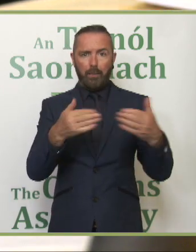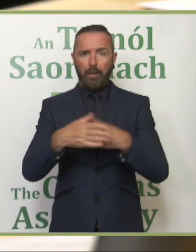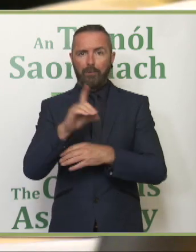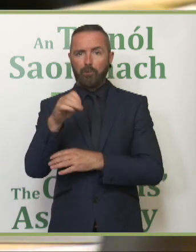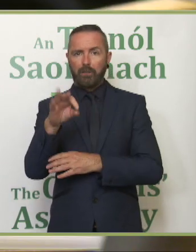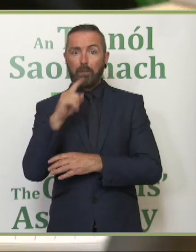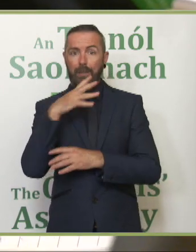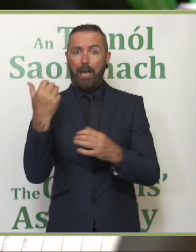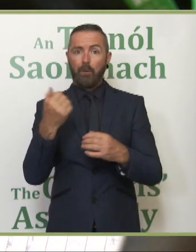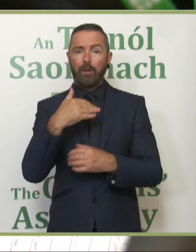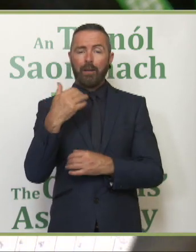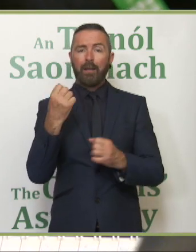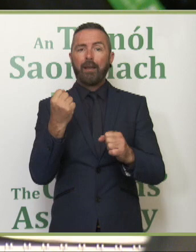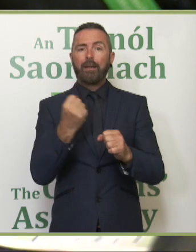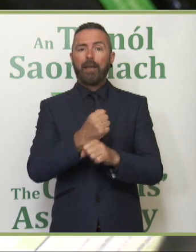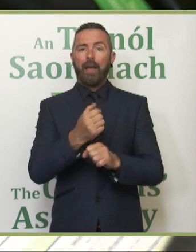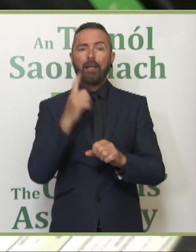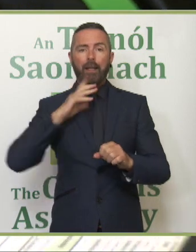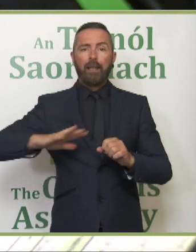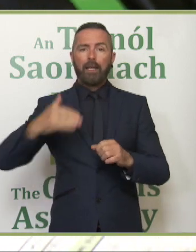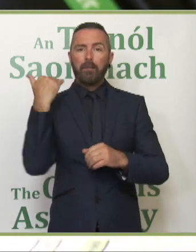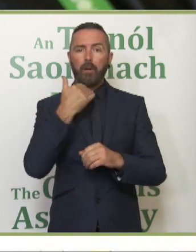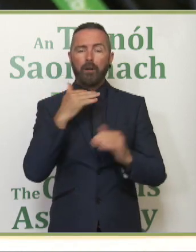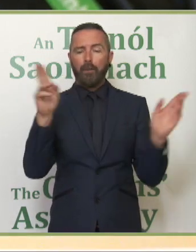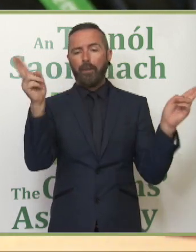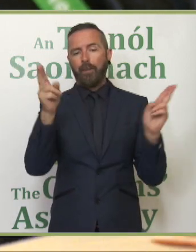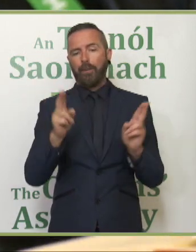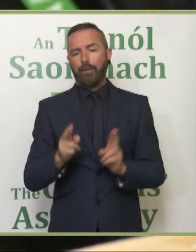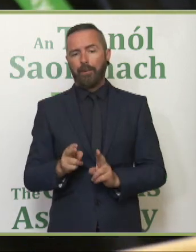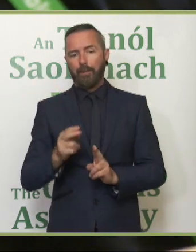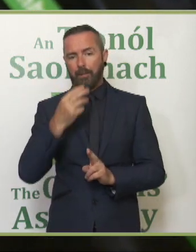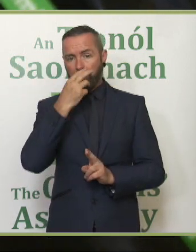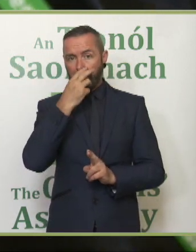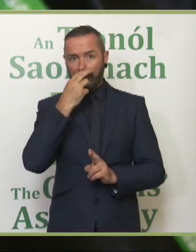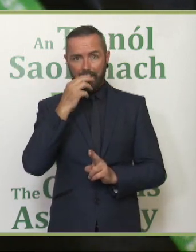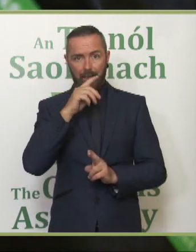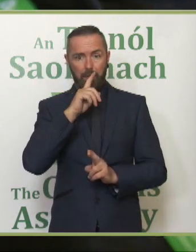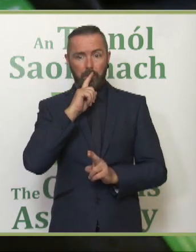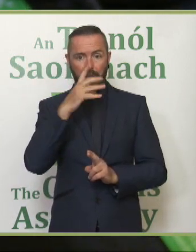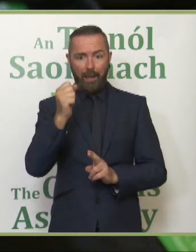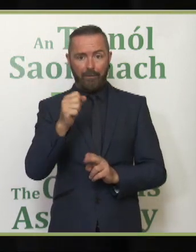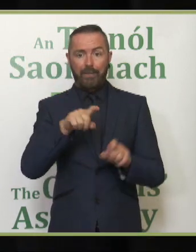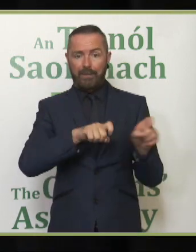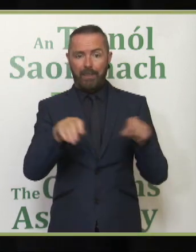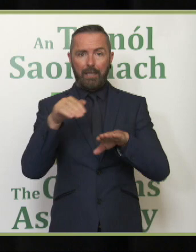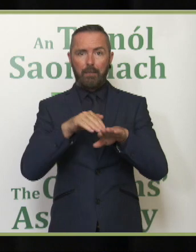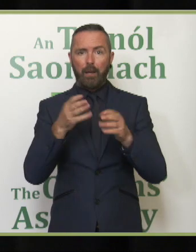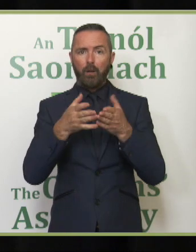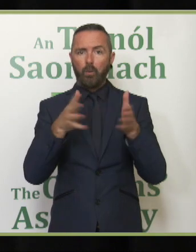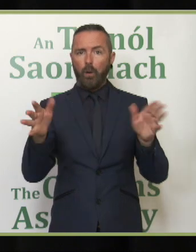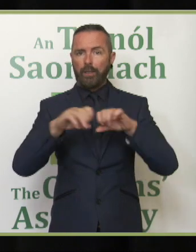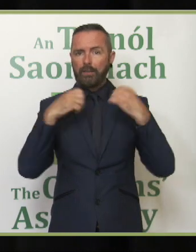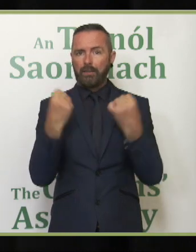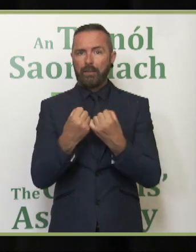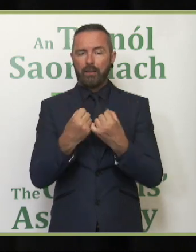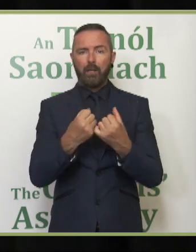have concerns around the legalisation of controlled drugs and its impact on wider society. No other country in the world has